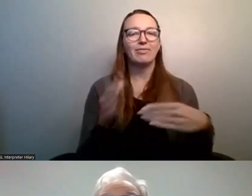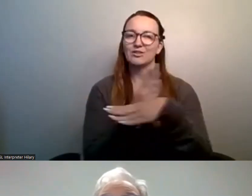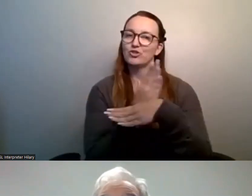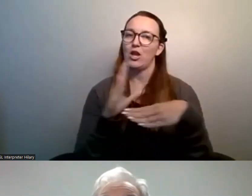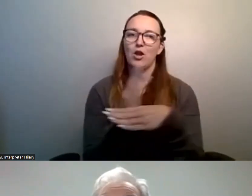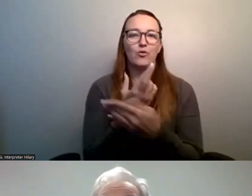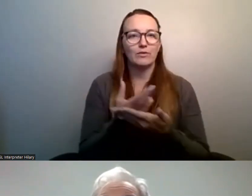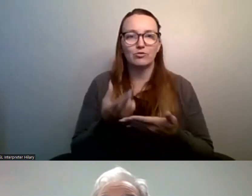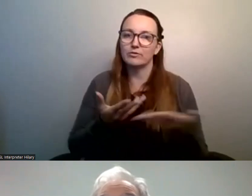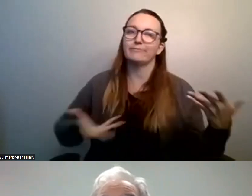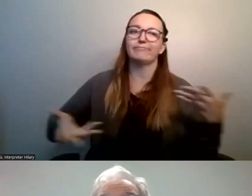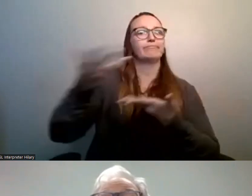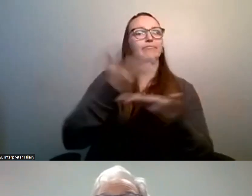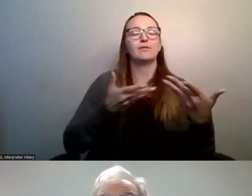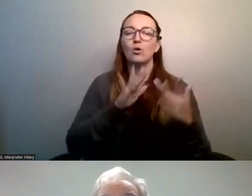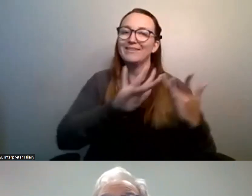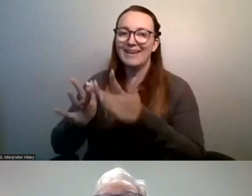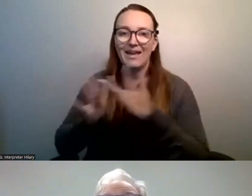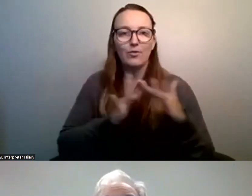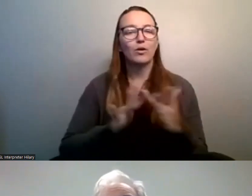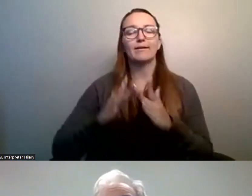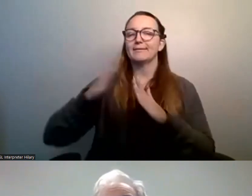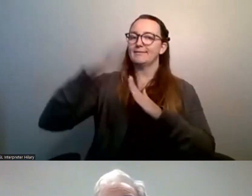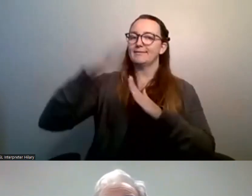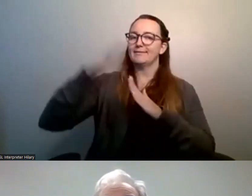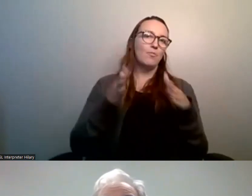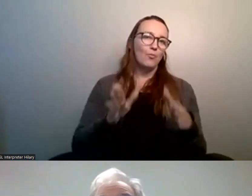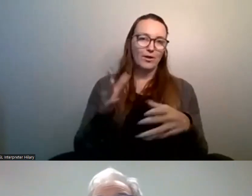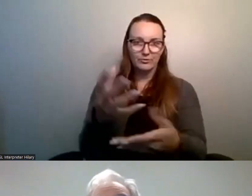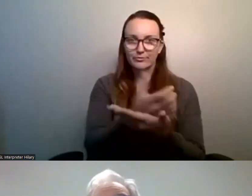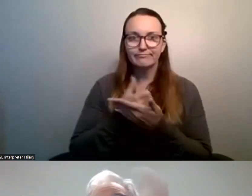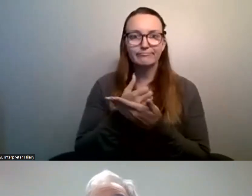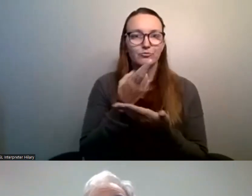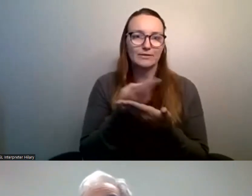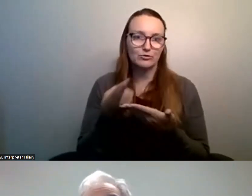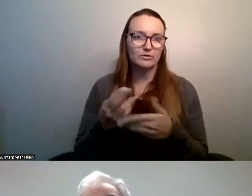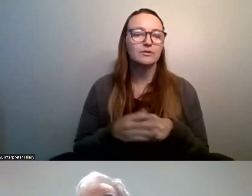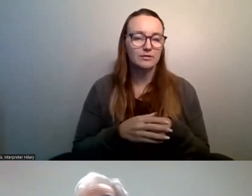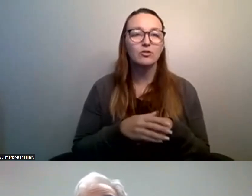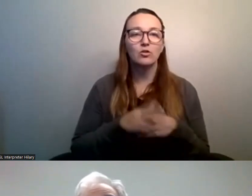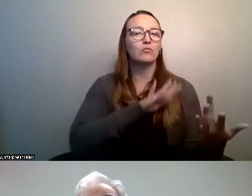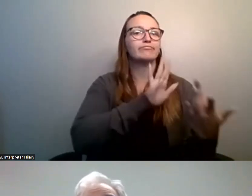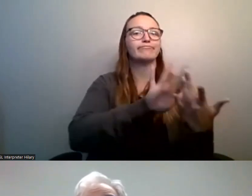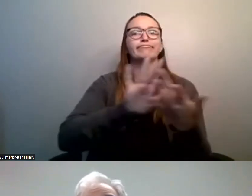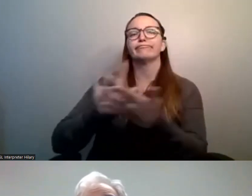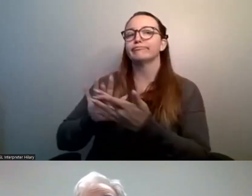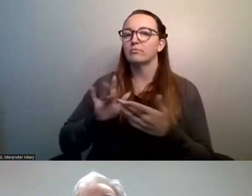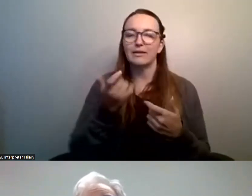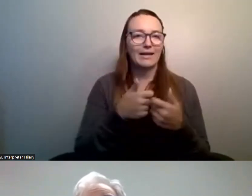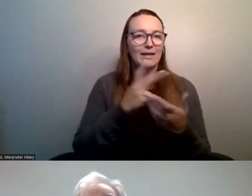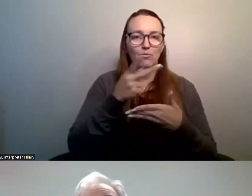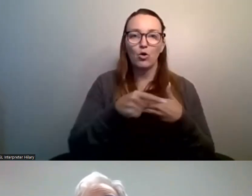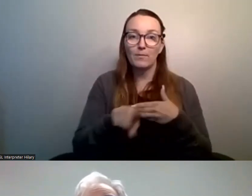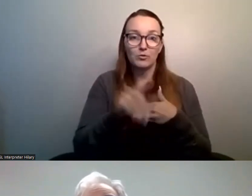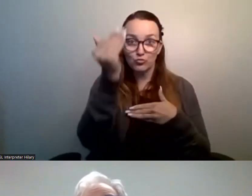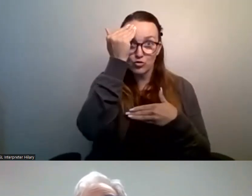So networking is the #1 way to gain those resources. And so reach out to whatever program you know about. And